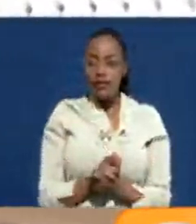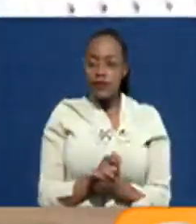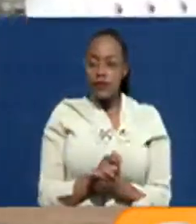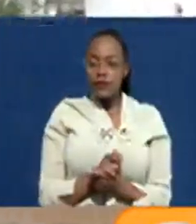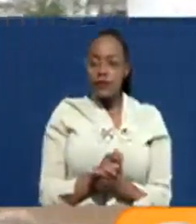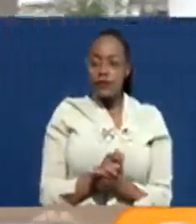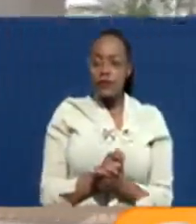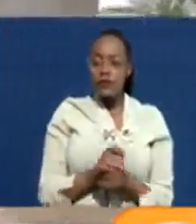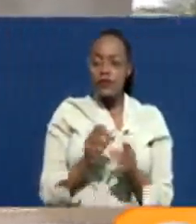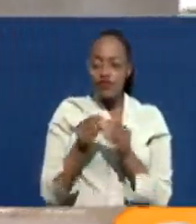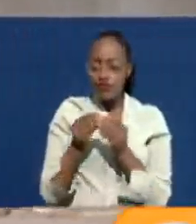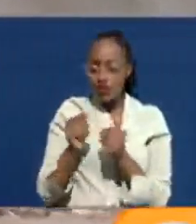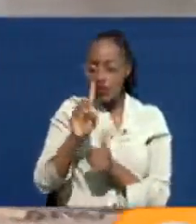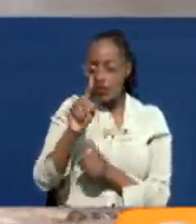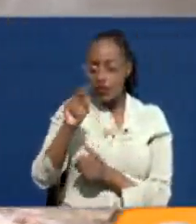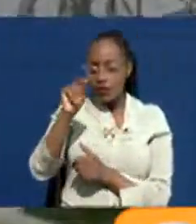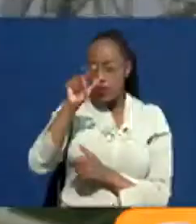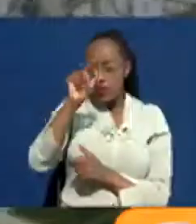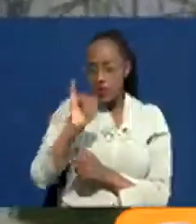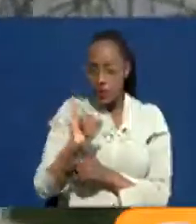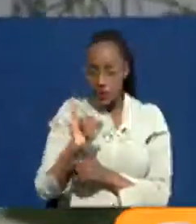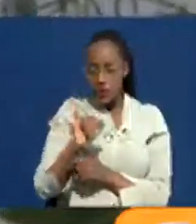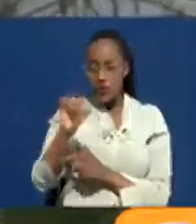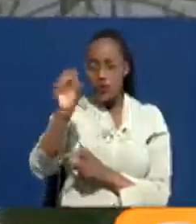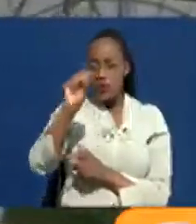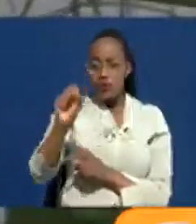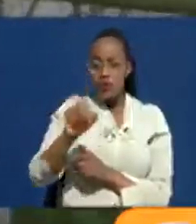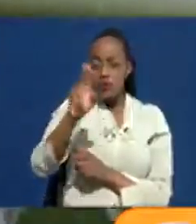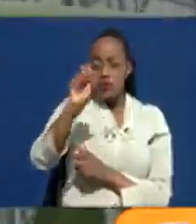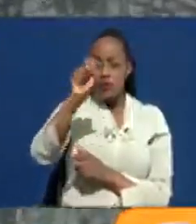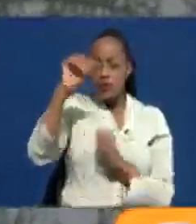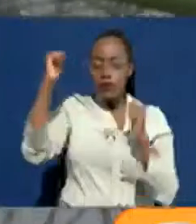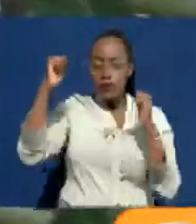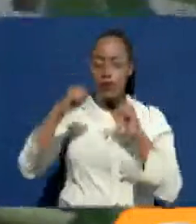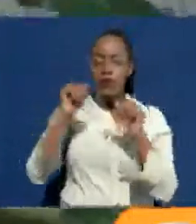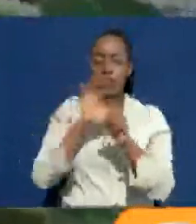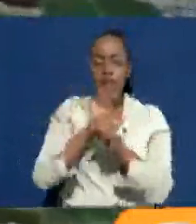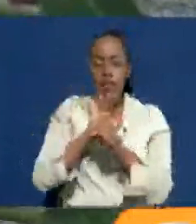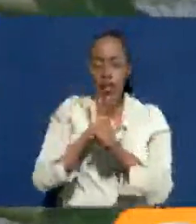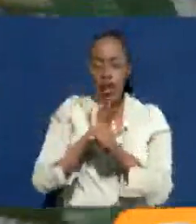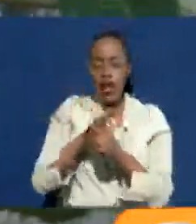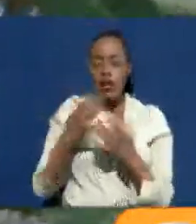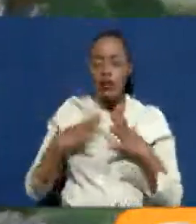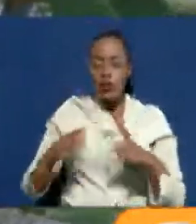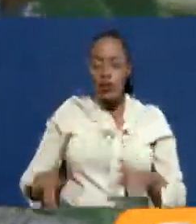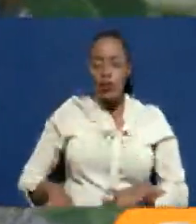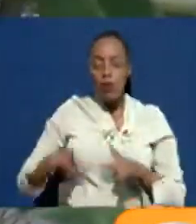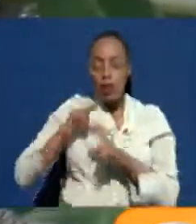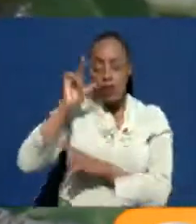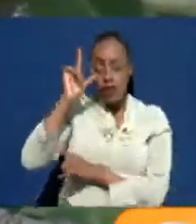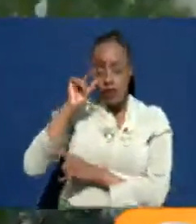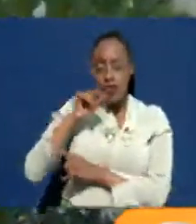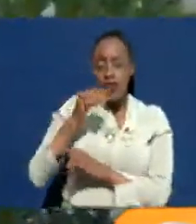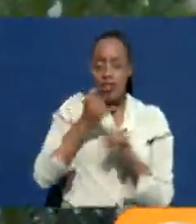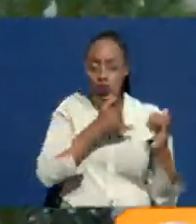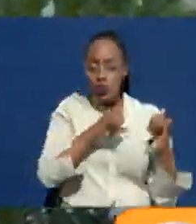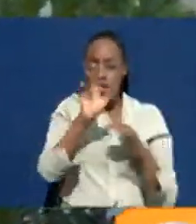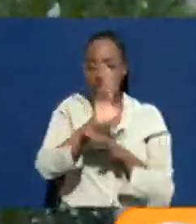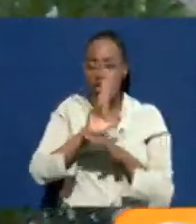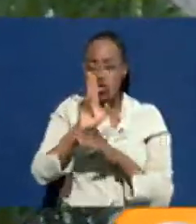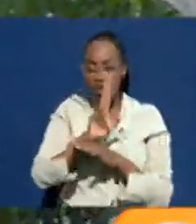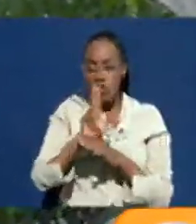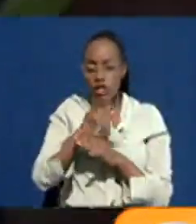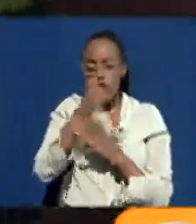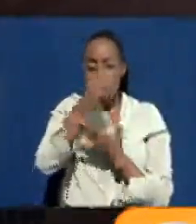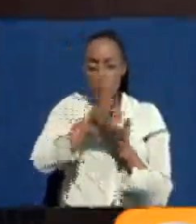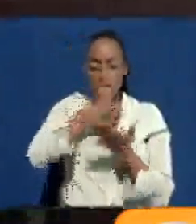To battle out dengue and chikungunya, Susan agrees, like many other coastal residents, she has tried using a